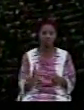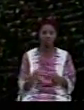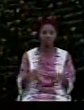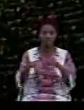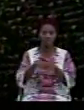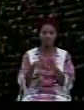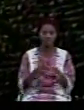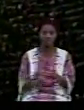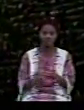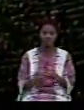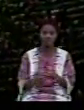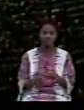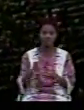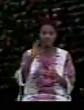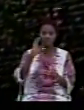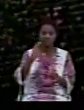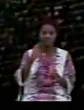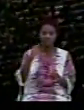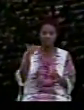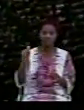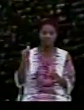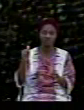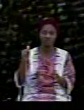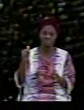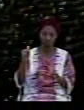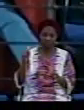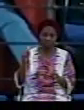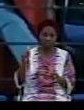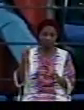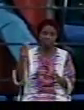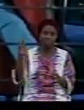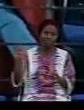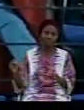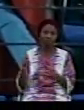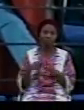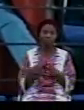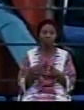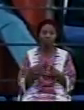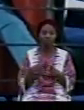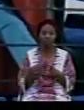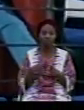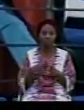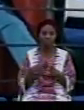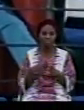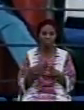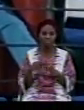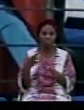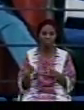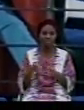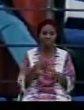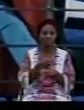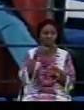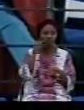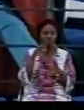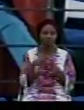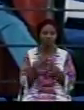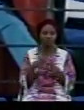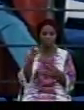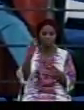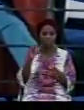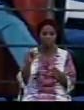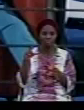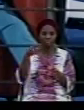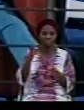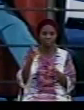representing Bishop J.O. Oyelade of the Christian Church International. Reverend J.O. Orimadegun